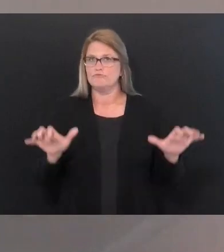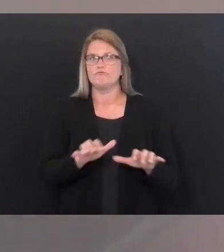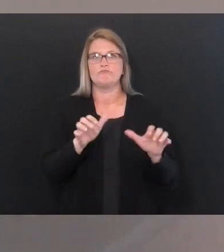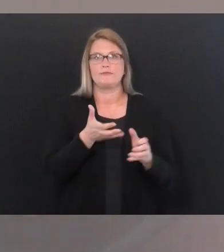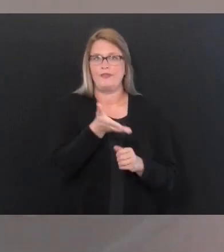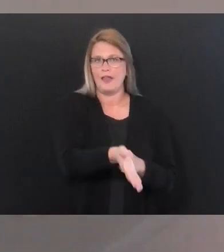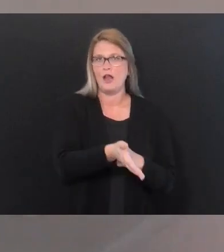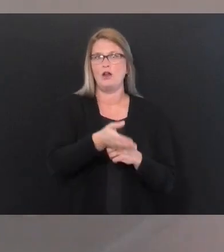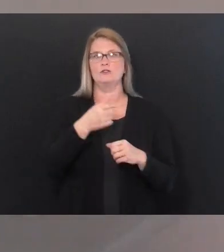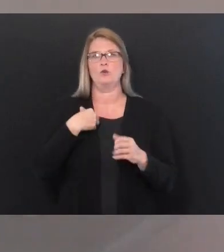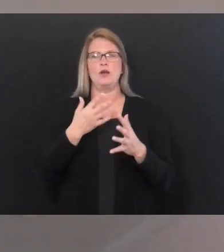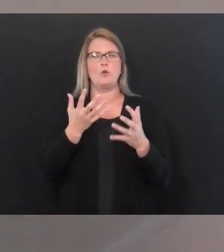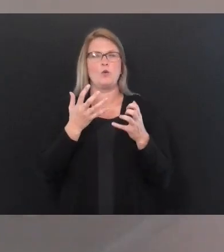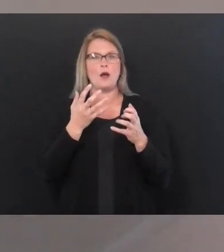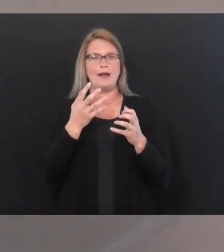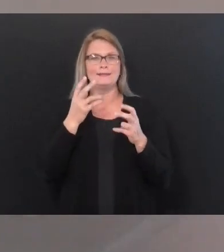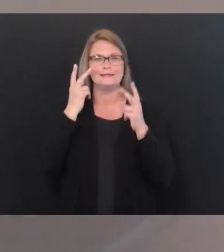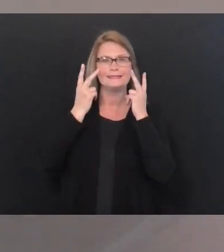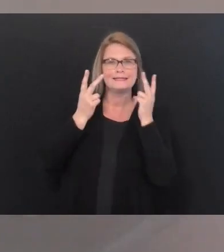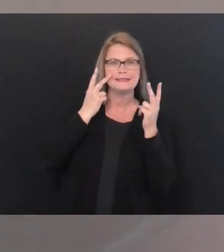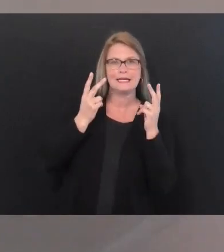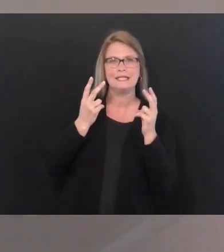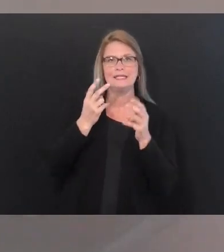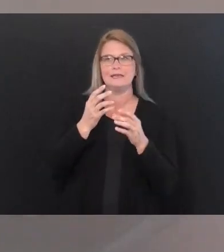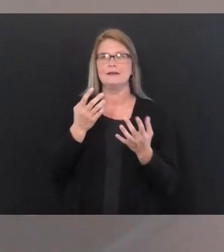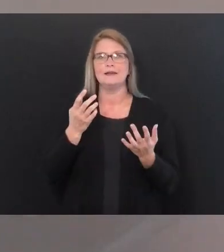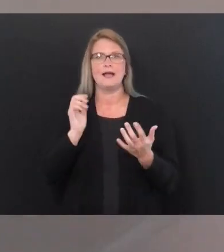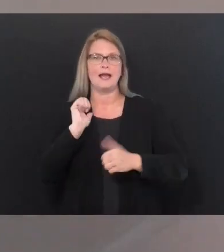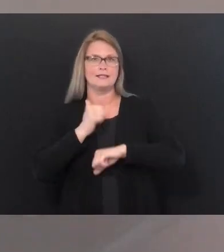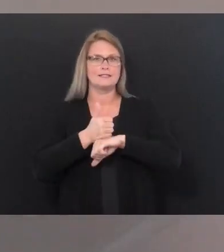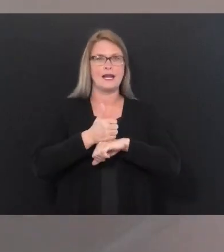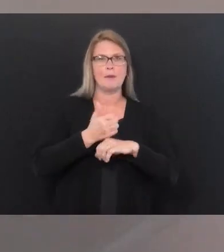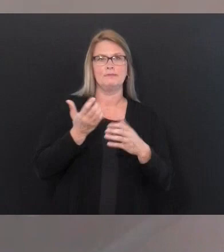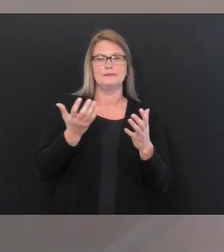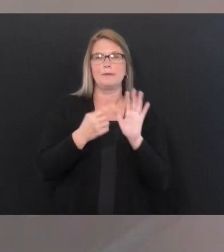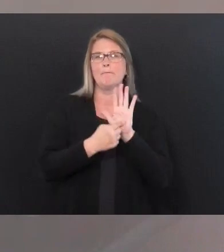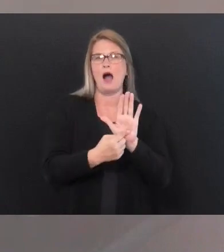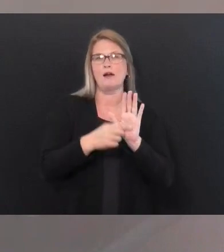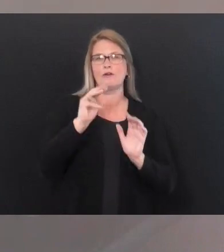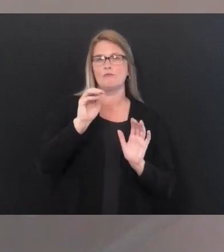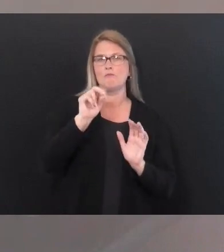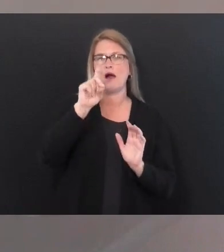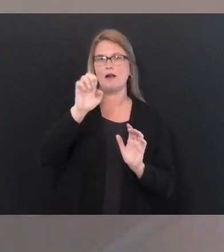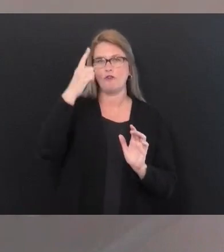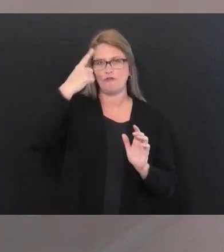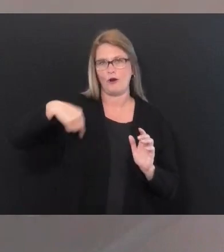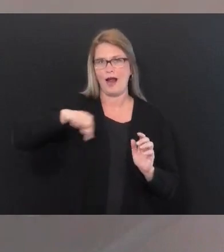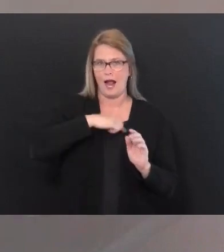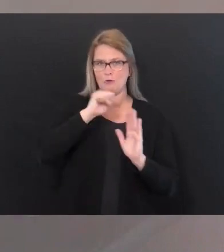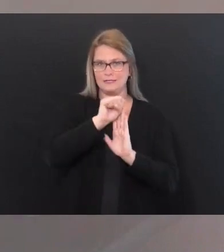some modeling inside the state to be able to understand, and certainly there are counties we know have